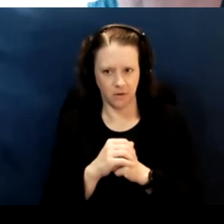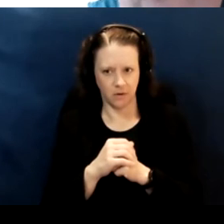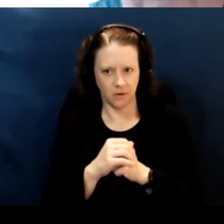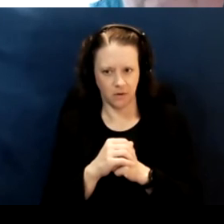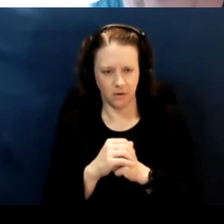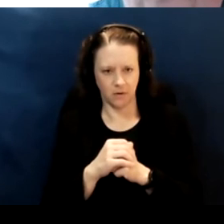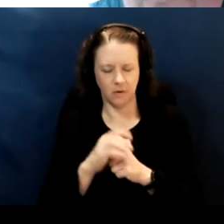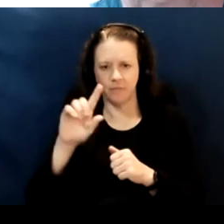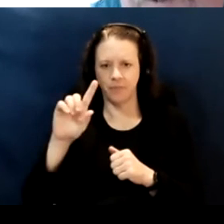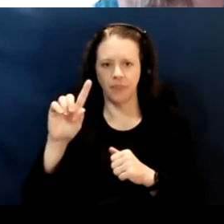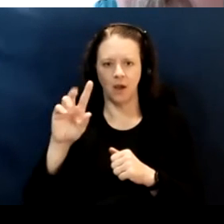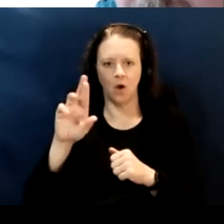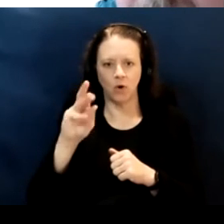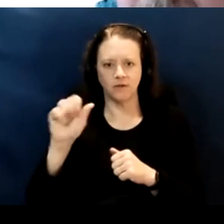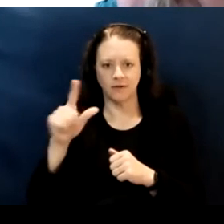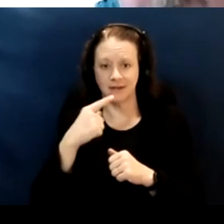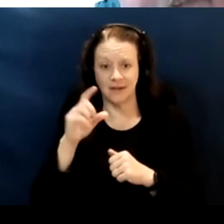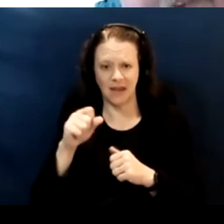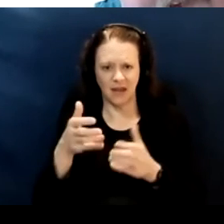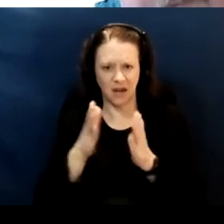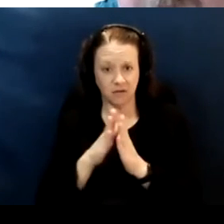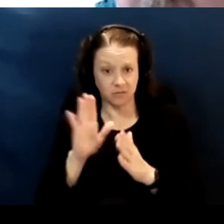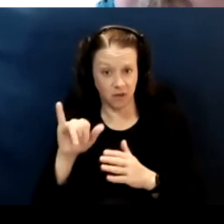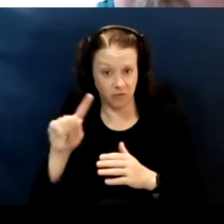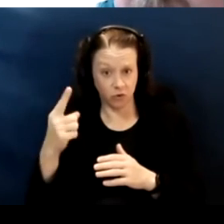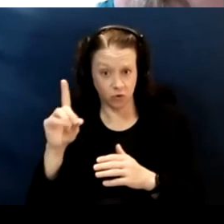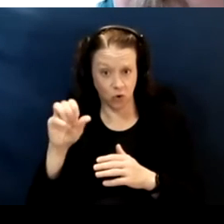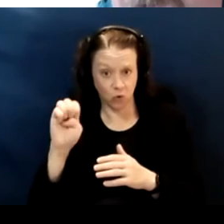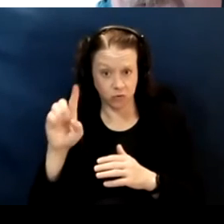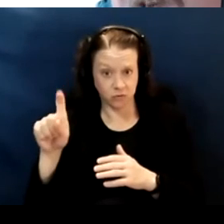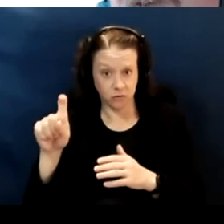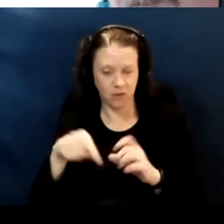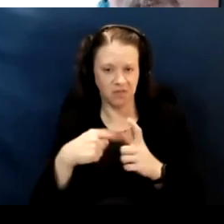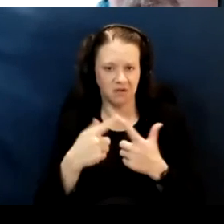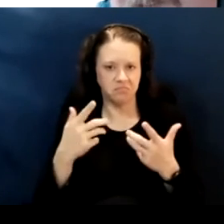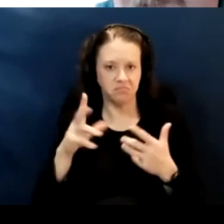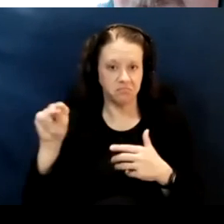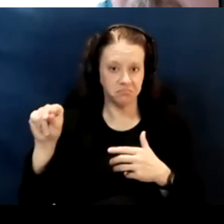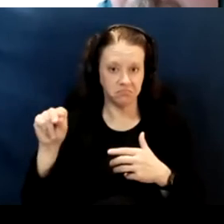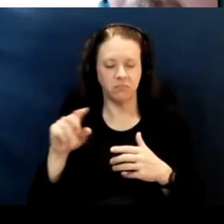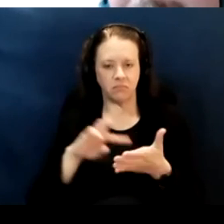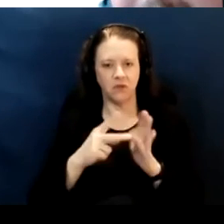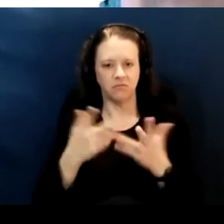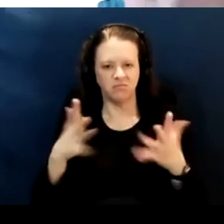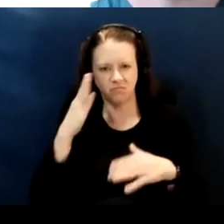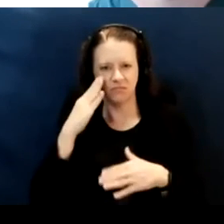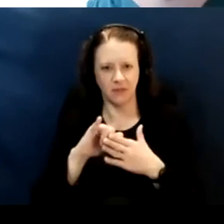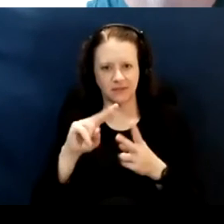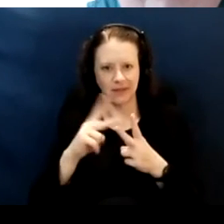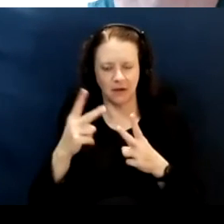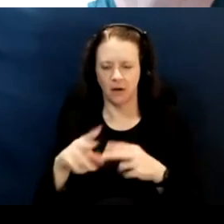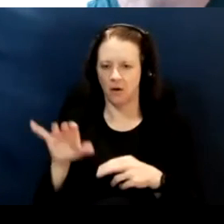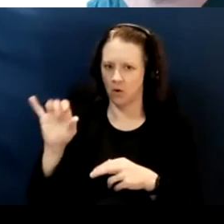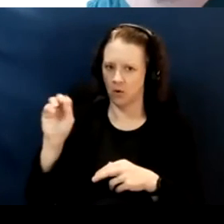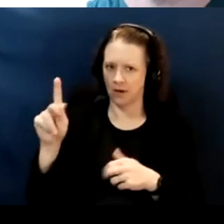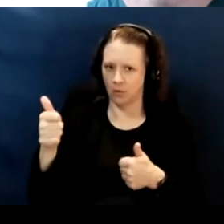Yeah, it just asks the question if this is your first dose, and then if not, then it knows it's your second, right? So. Okay, cool. Yep.